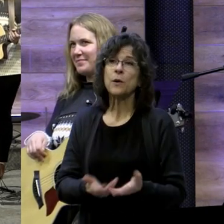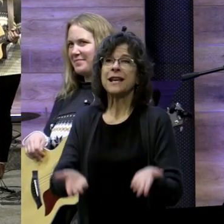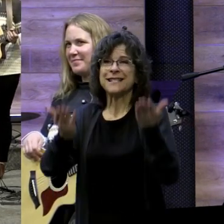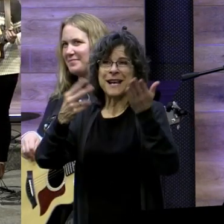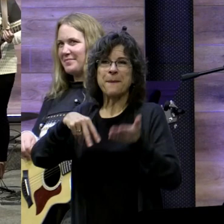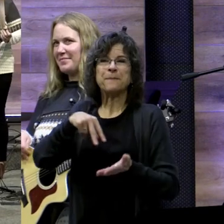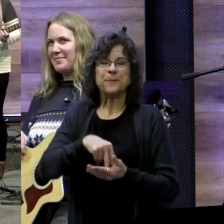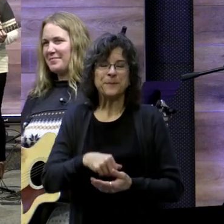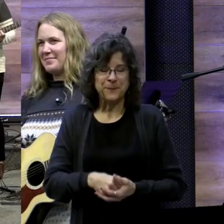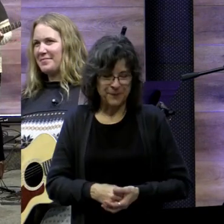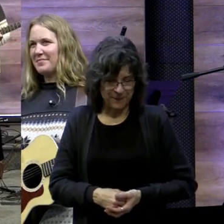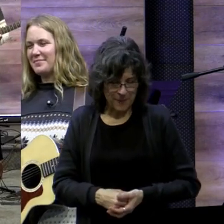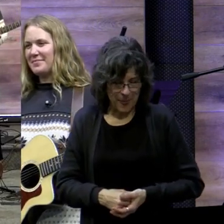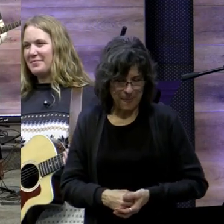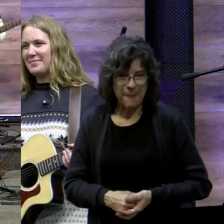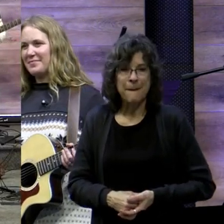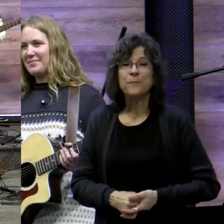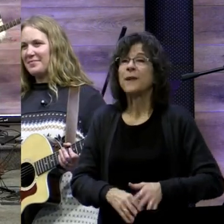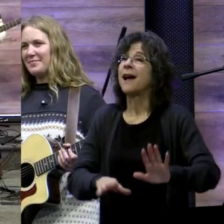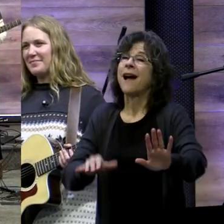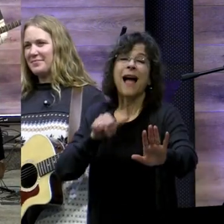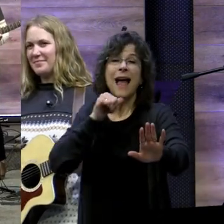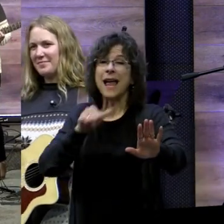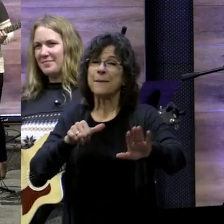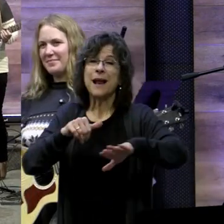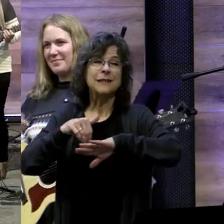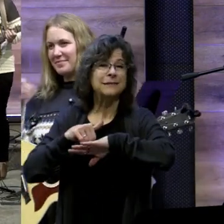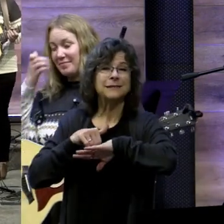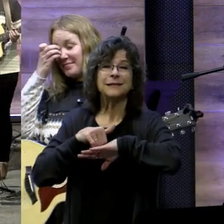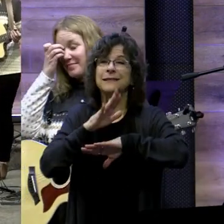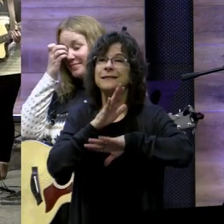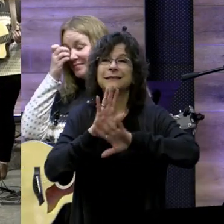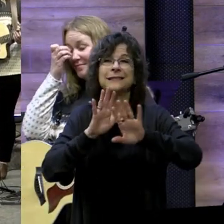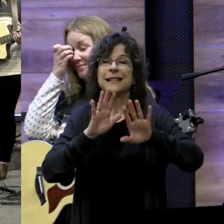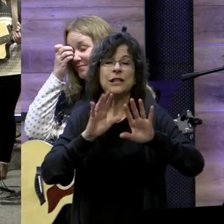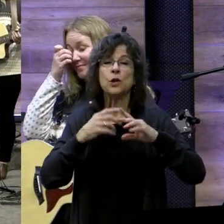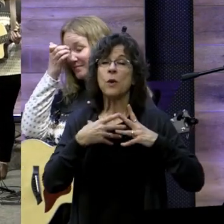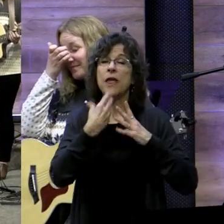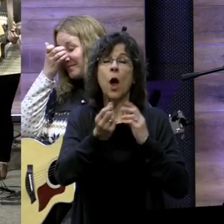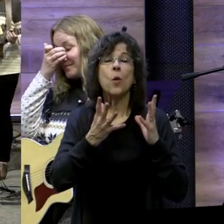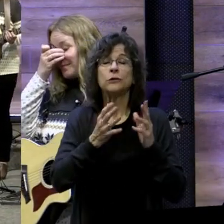up. Now you are not dismissed, but you are sent